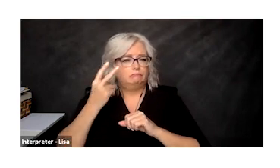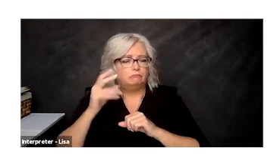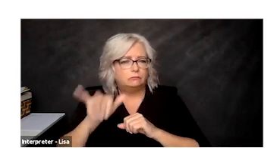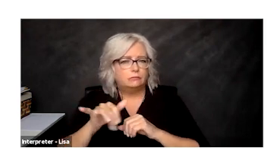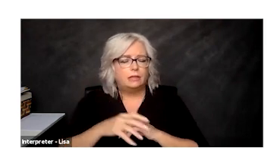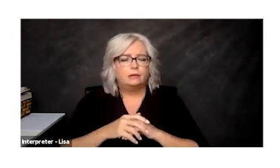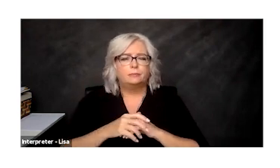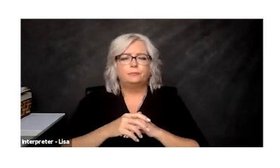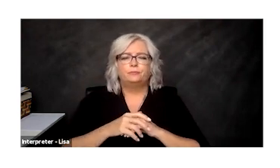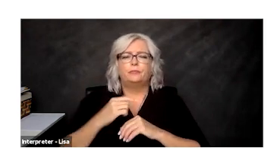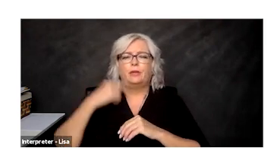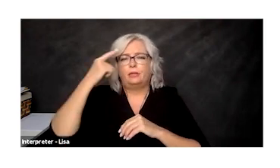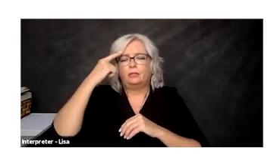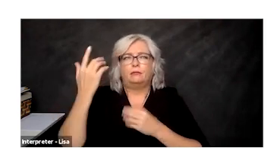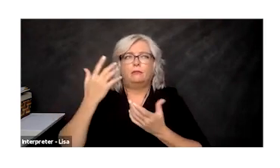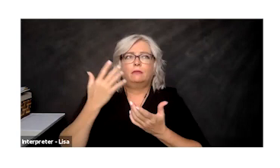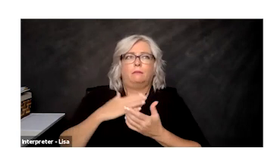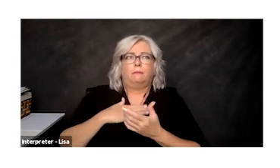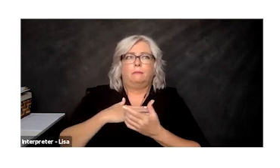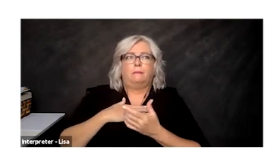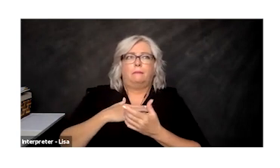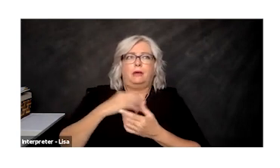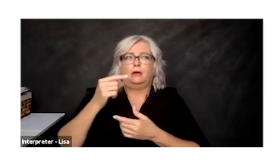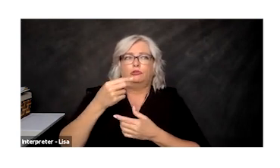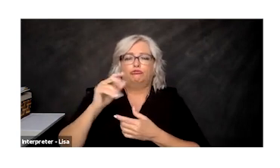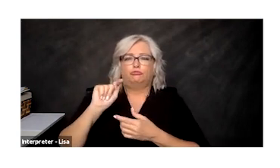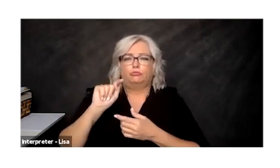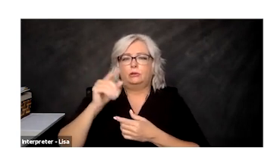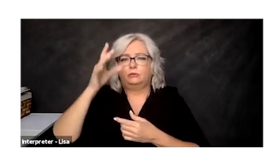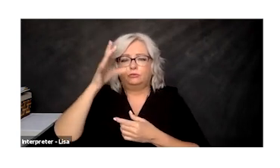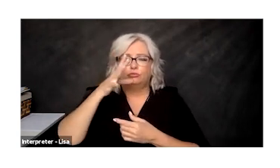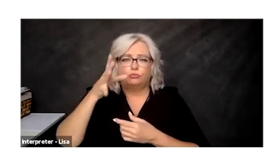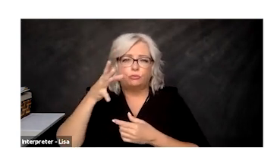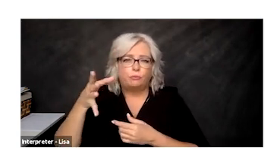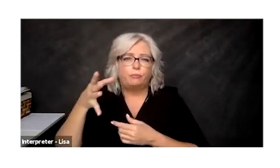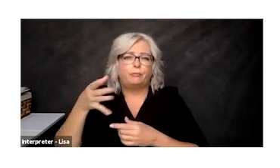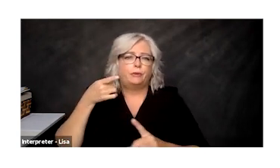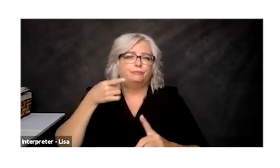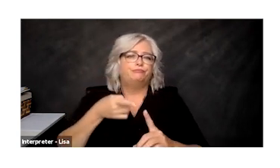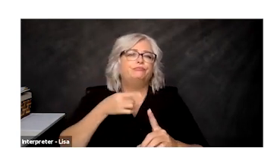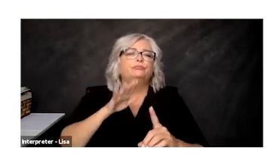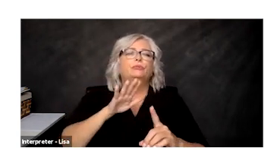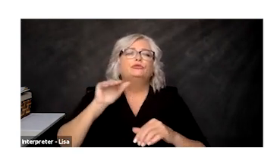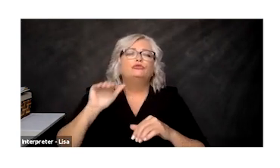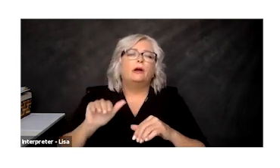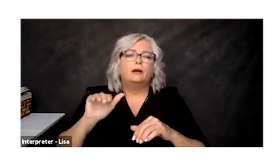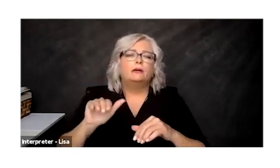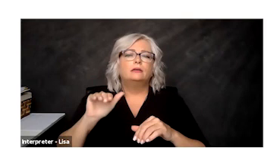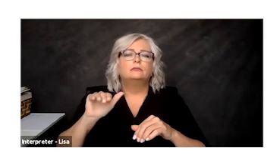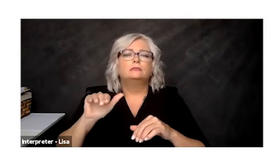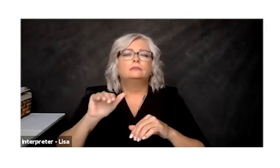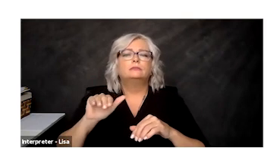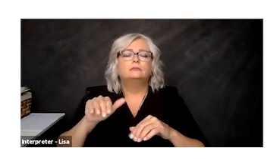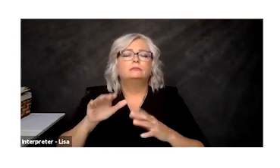like, my great grandmother, who was a child of the Depression, and how frugal she was, and how she didn't throw anything away,